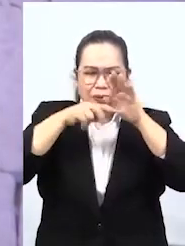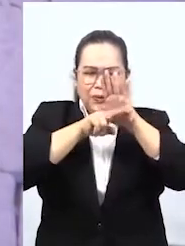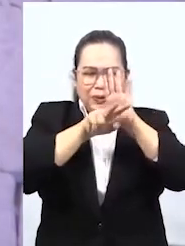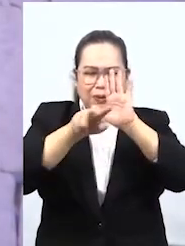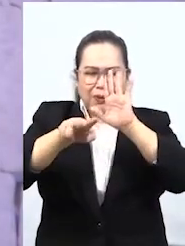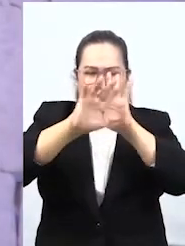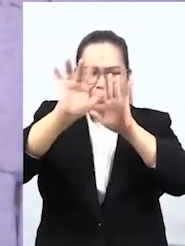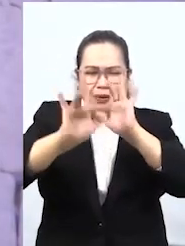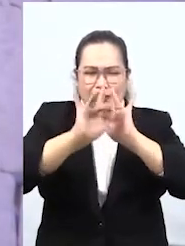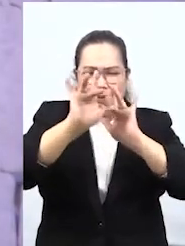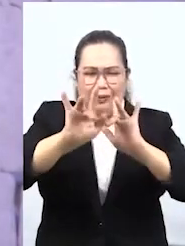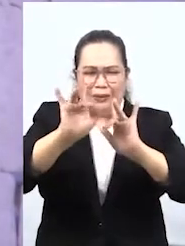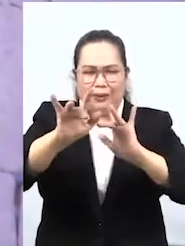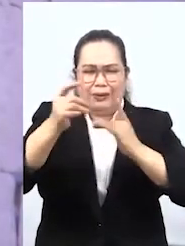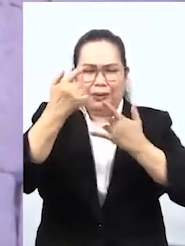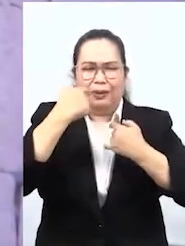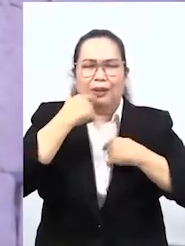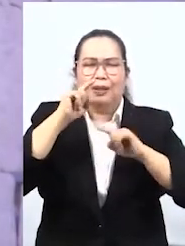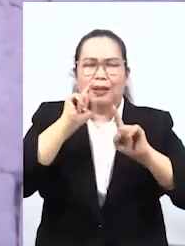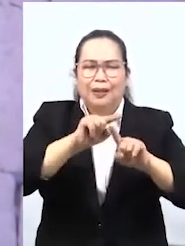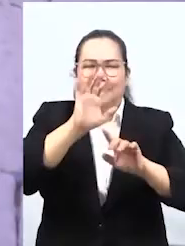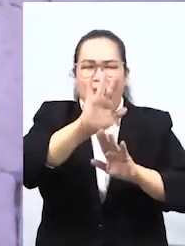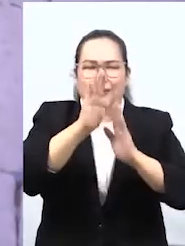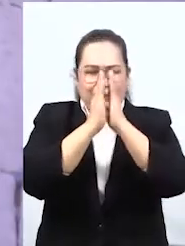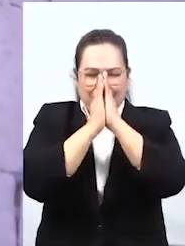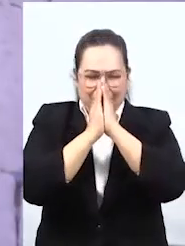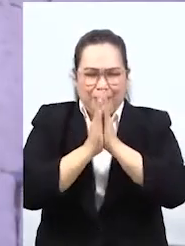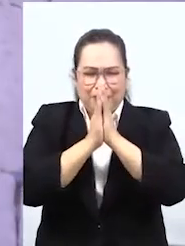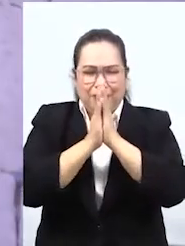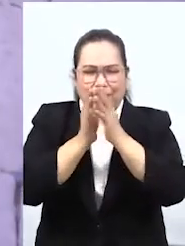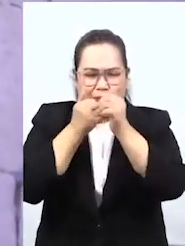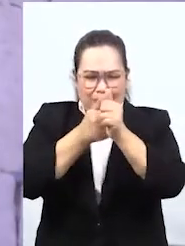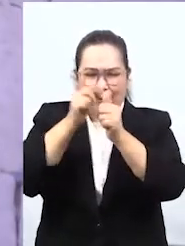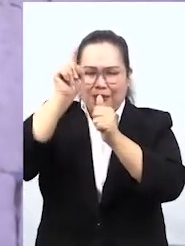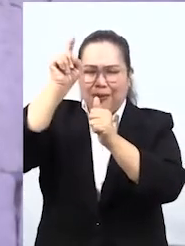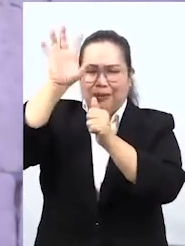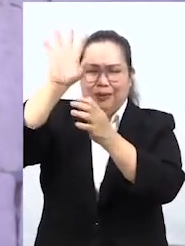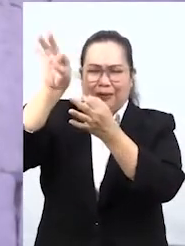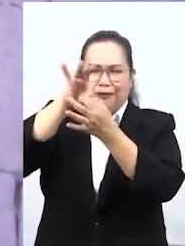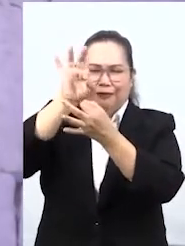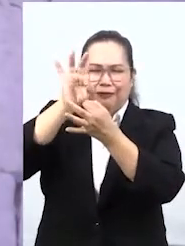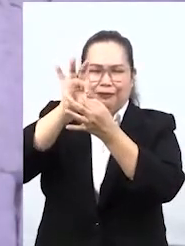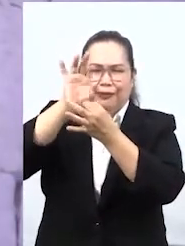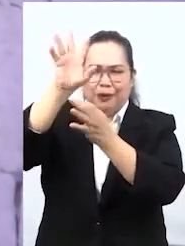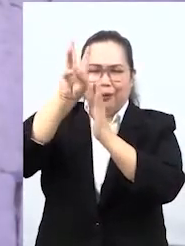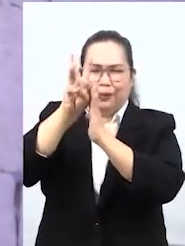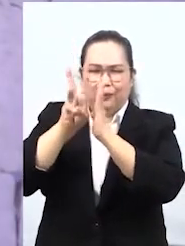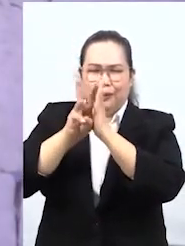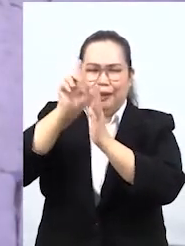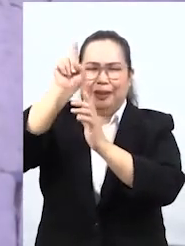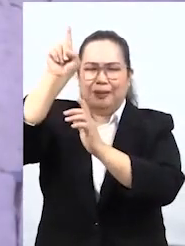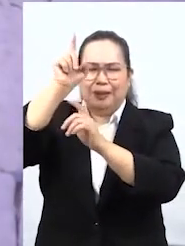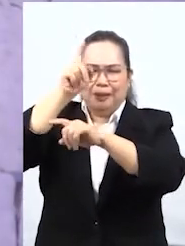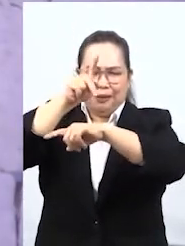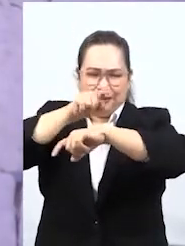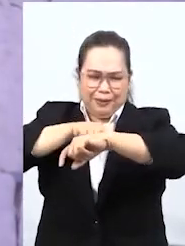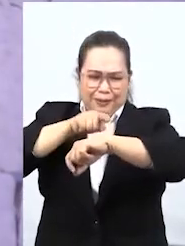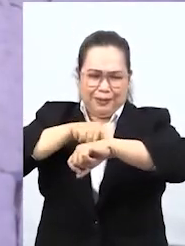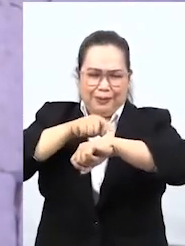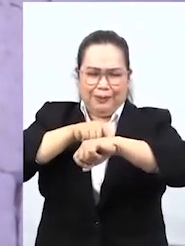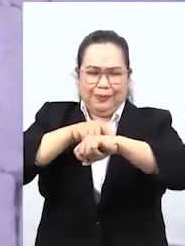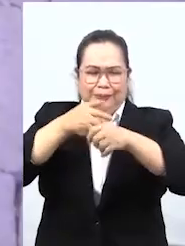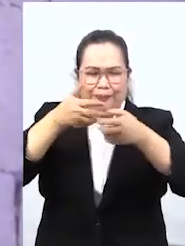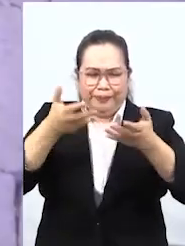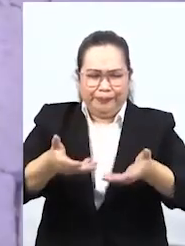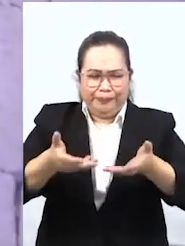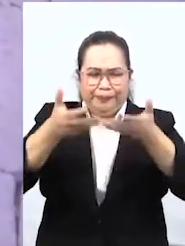gracious to you may the Lord answer your prayers according to his perfect way and will and time the Lord